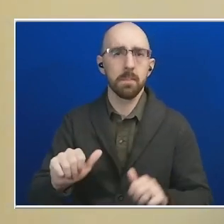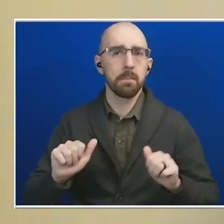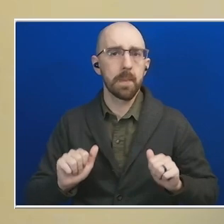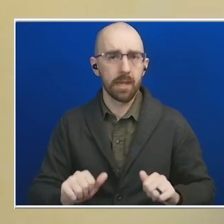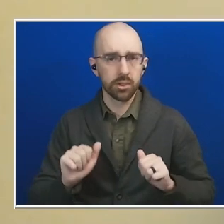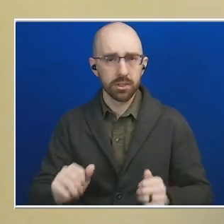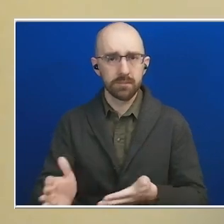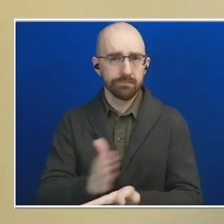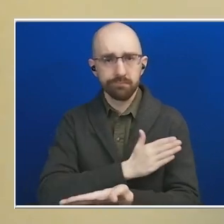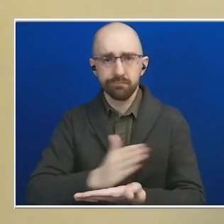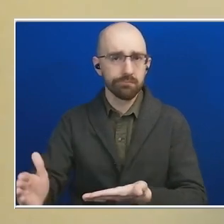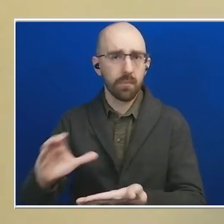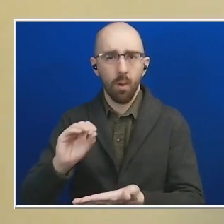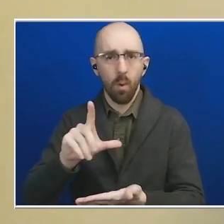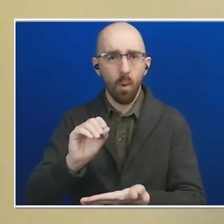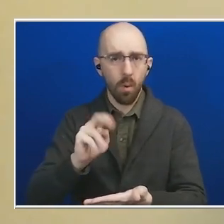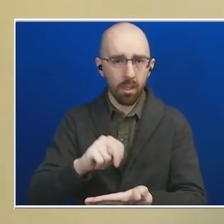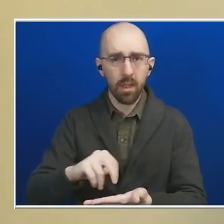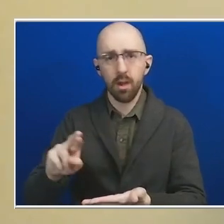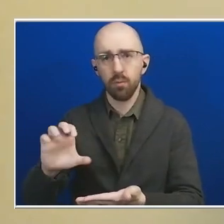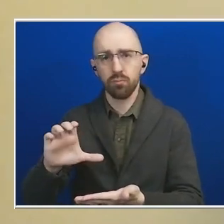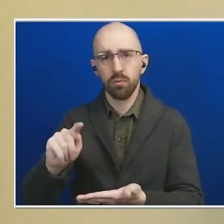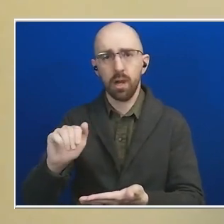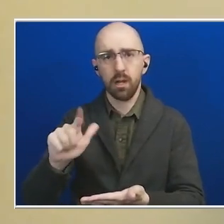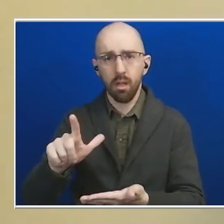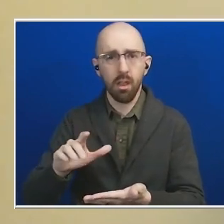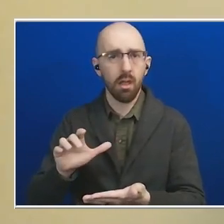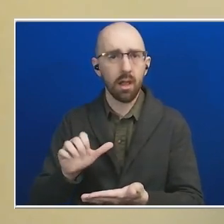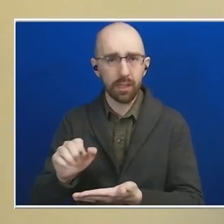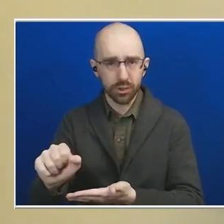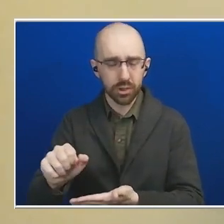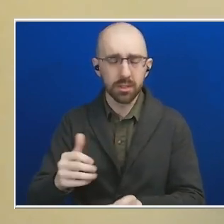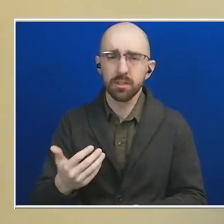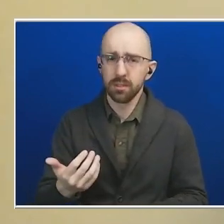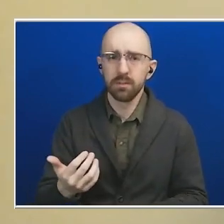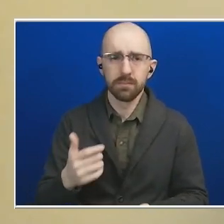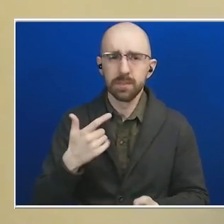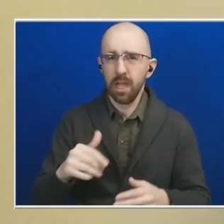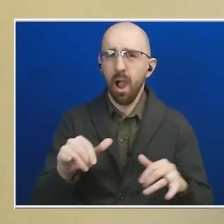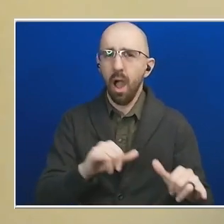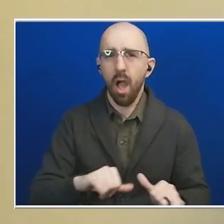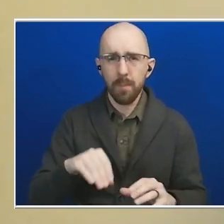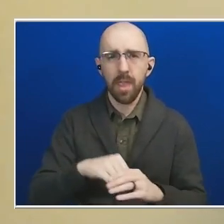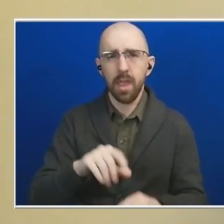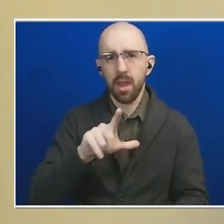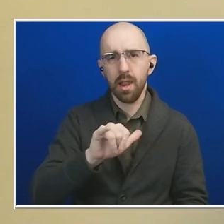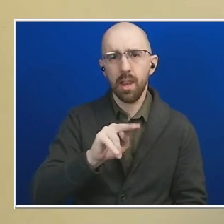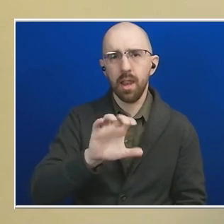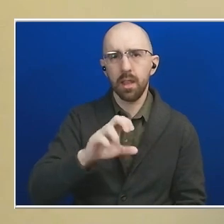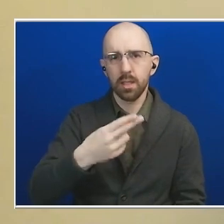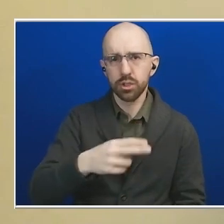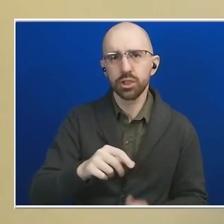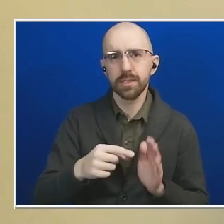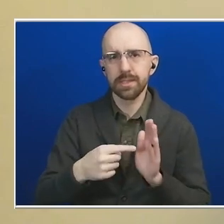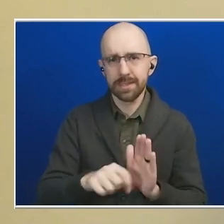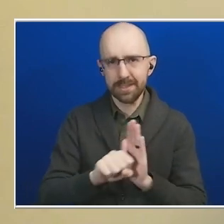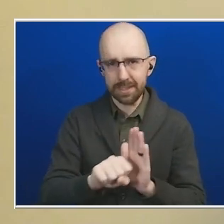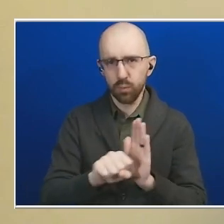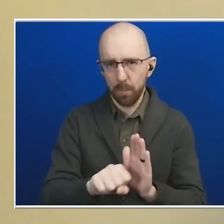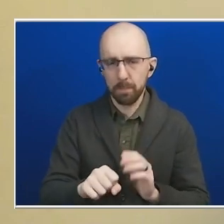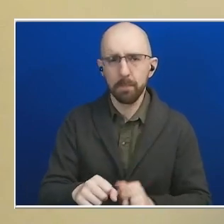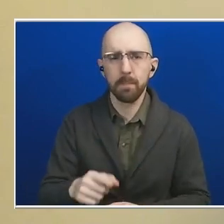out colon or rectal cancer that usually is common in Lynch syndrome with